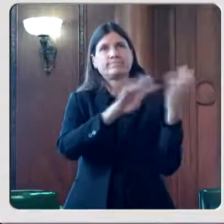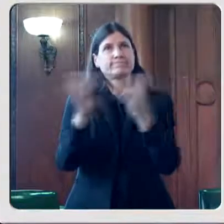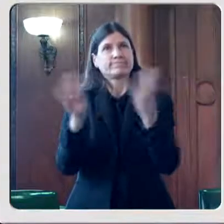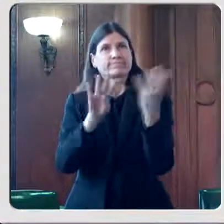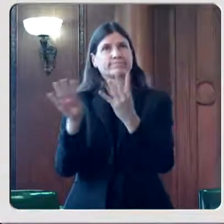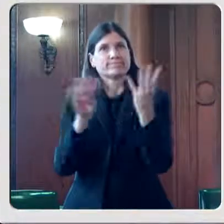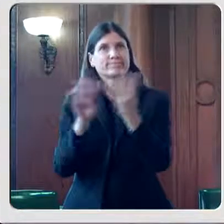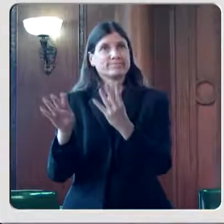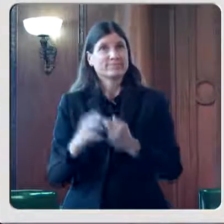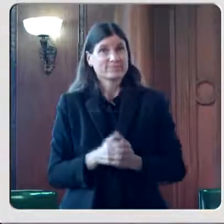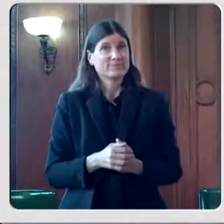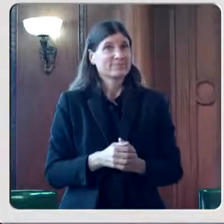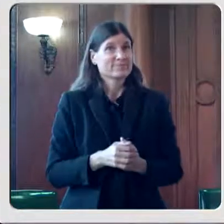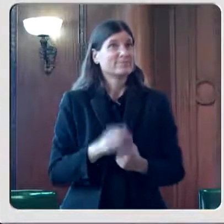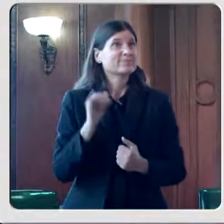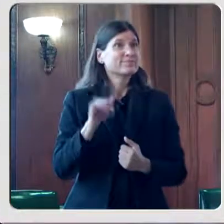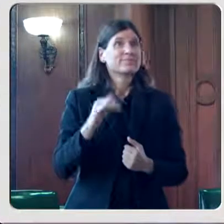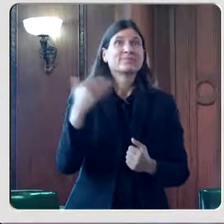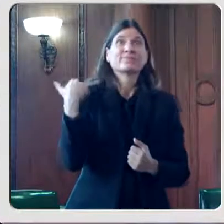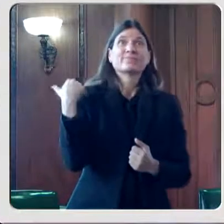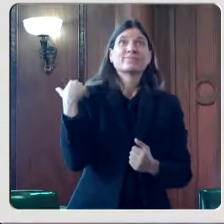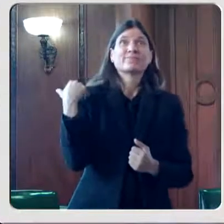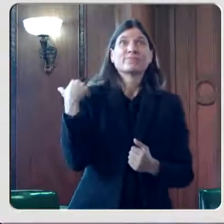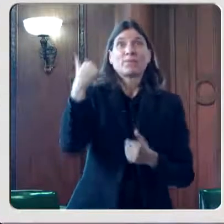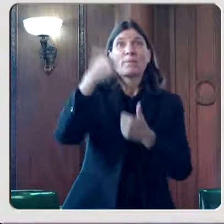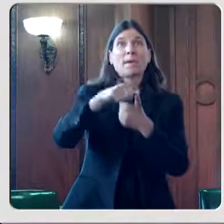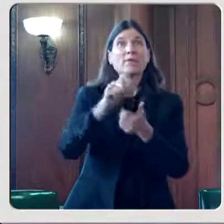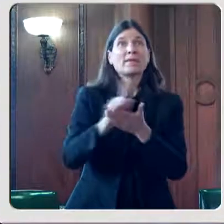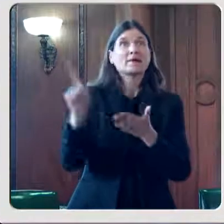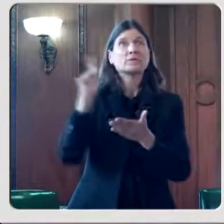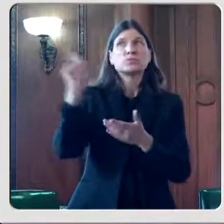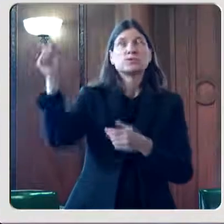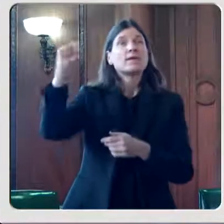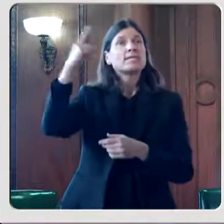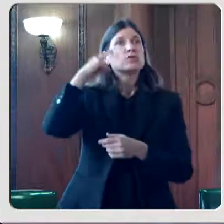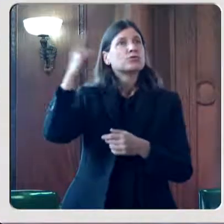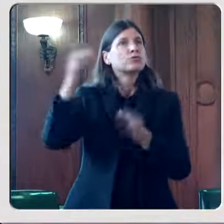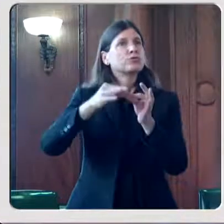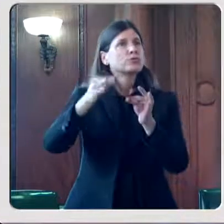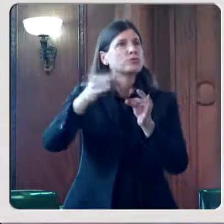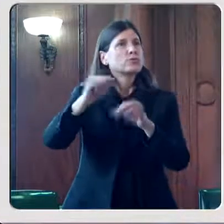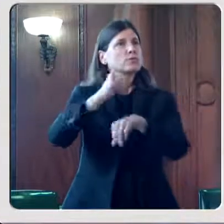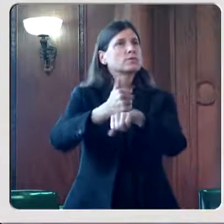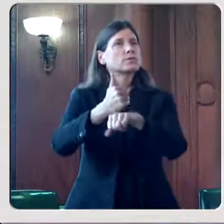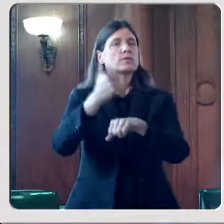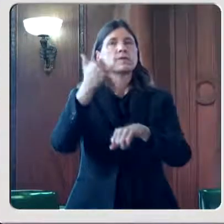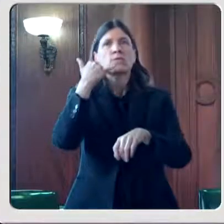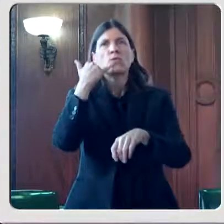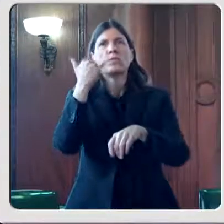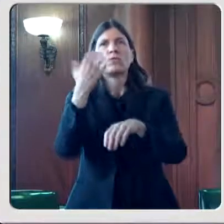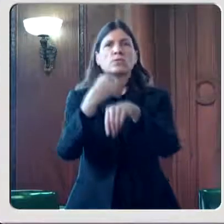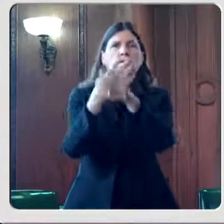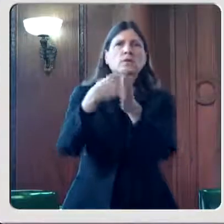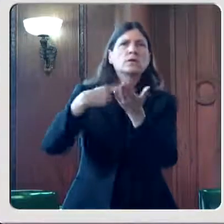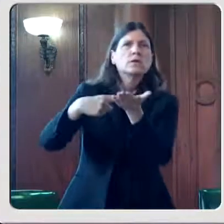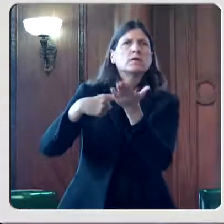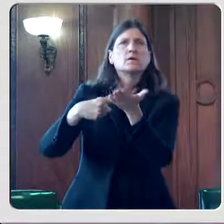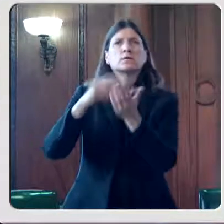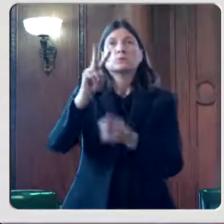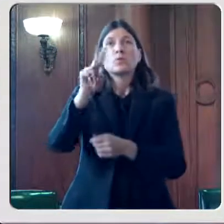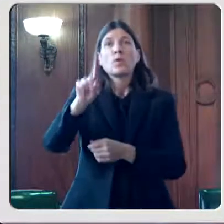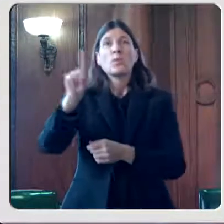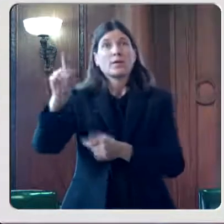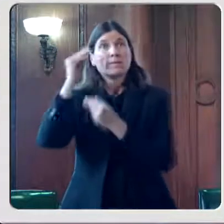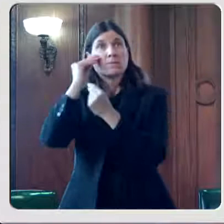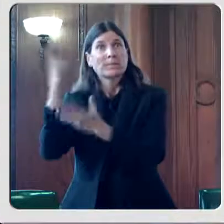Our libraries, health department, and the senior center, Raymond A. Jordan Senior Center, they have handled,